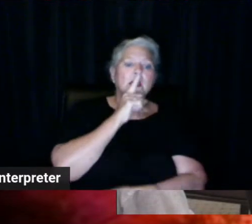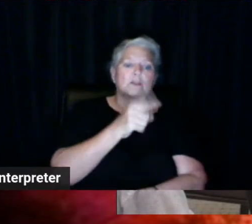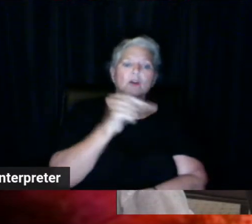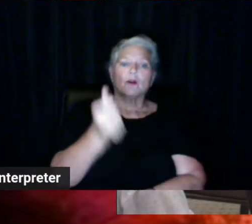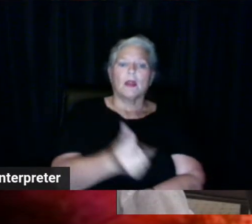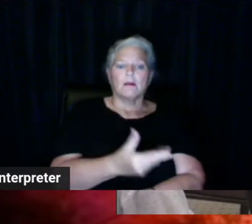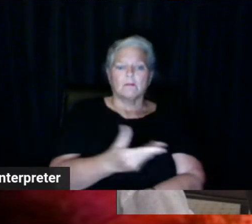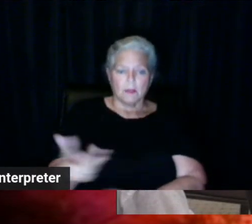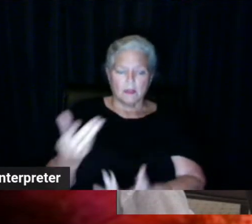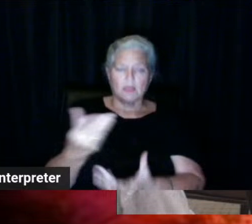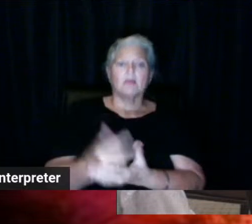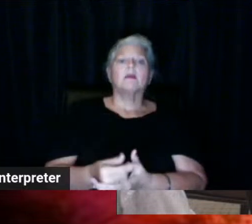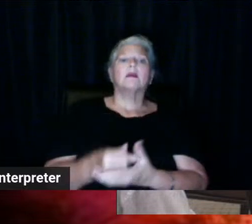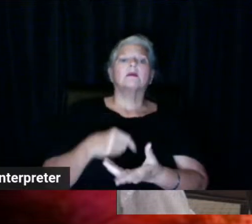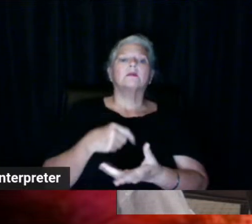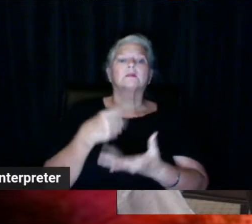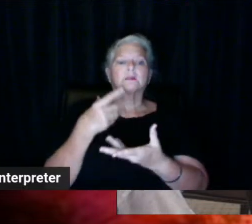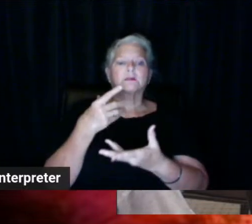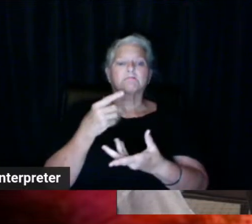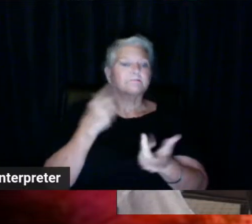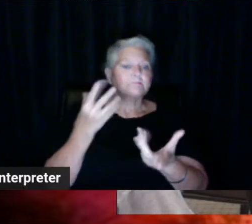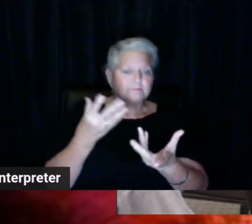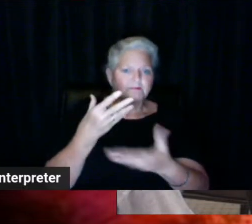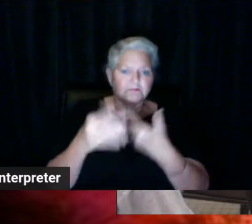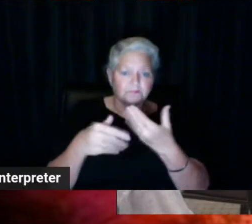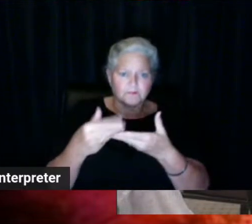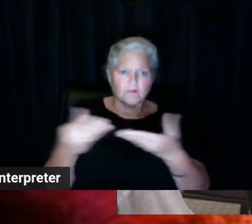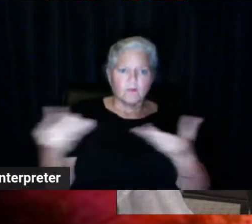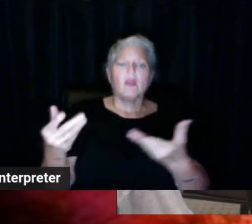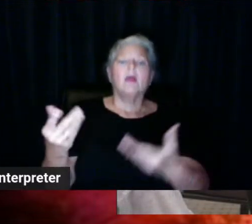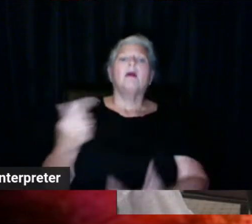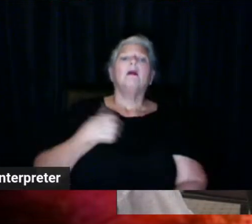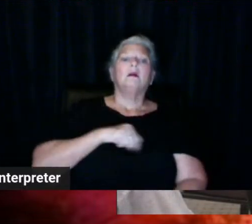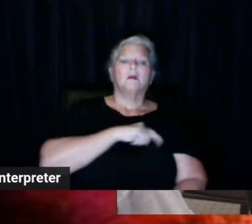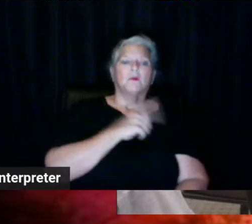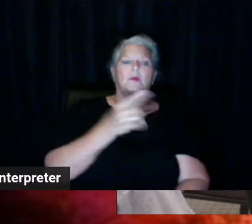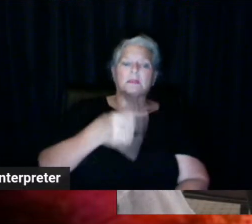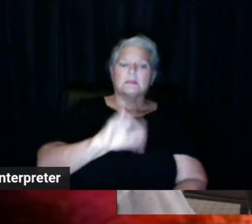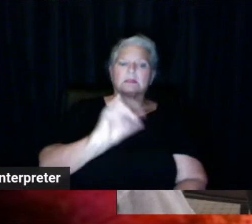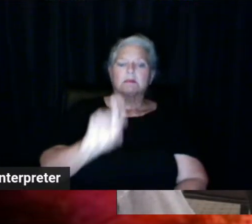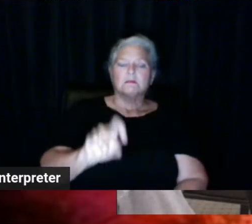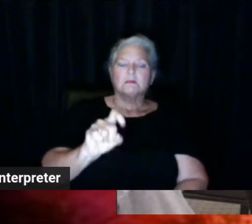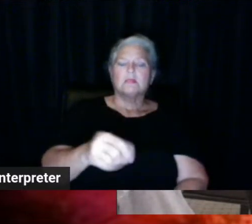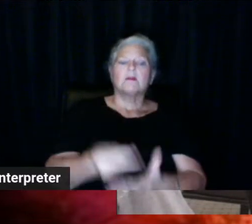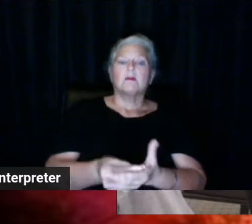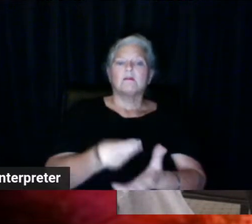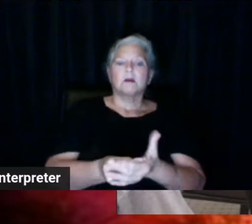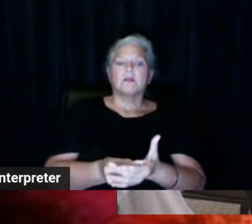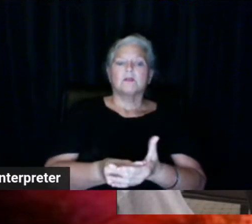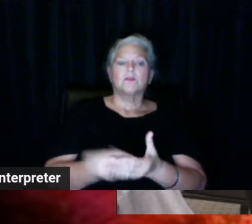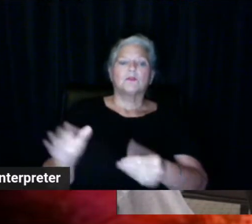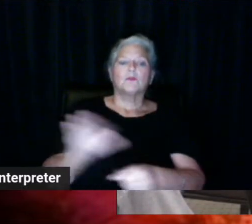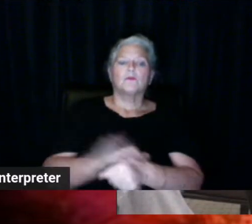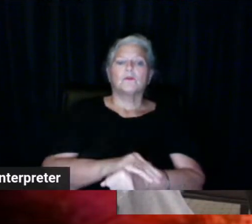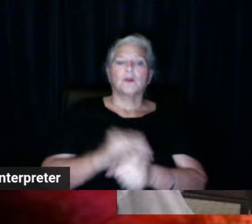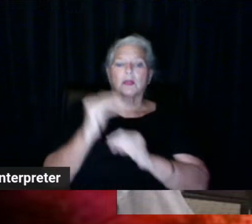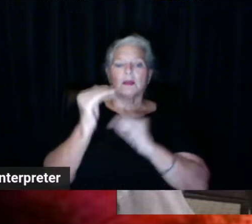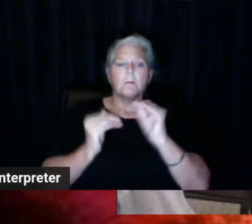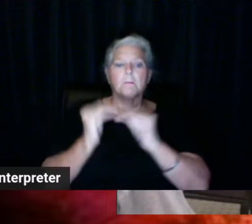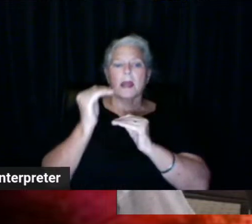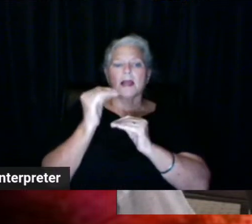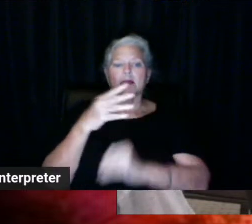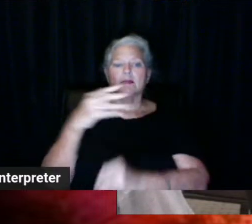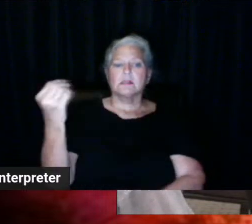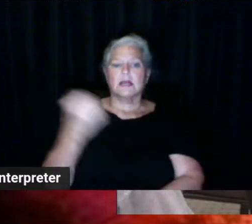still in a position where we need these funds to fully balance out '24. So, I hope for a positive